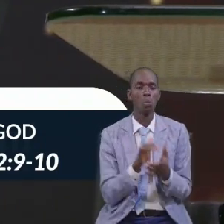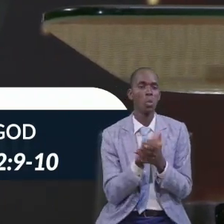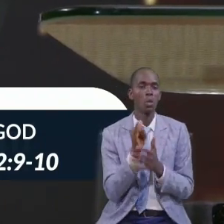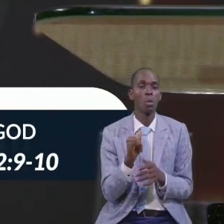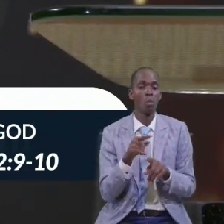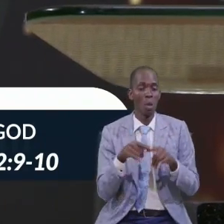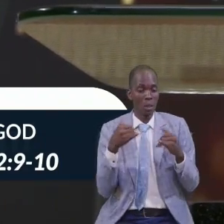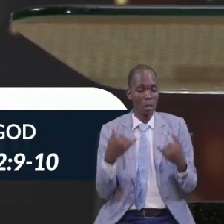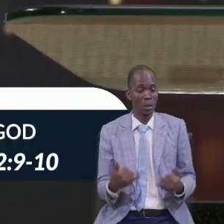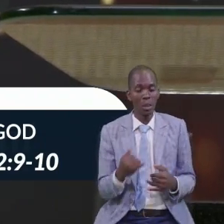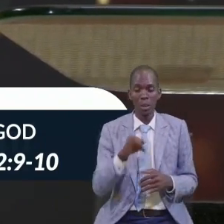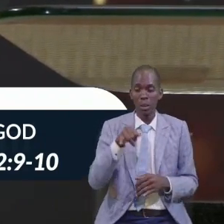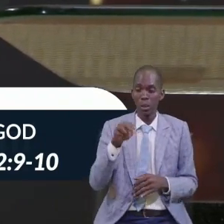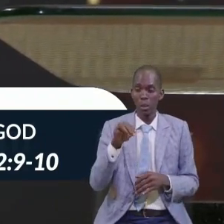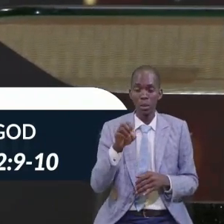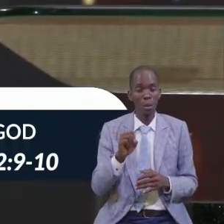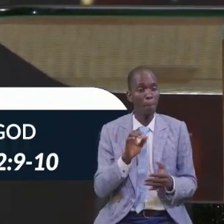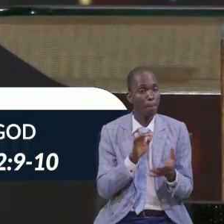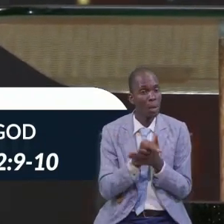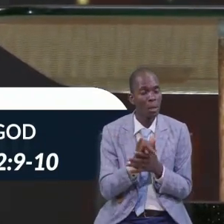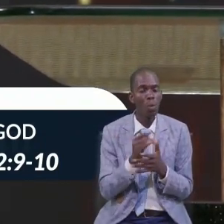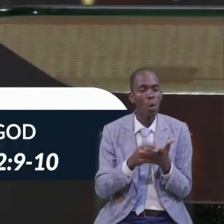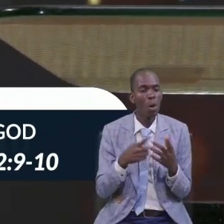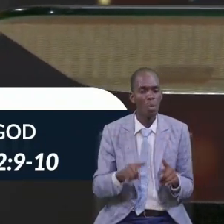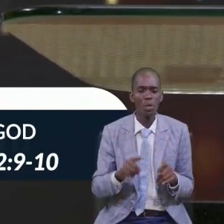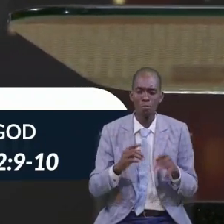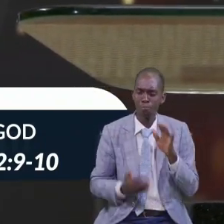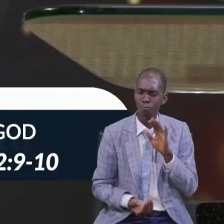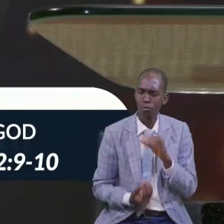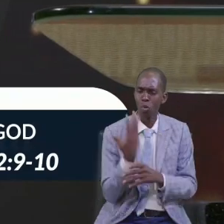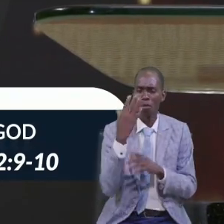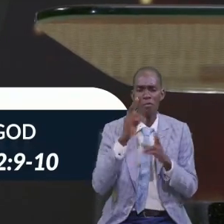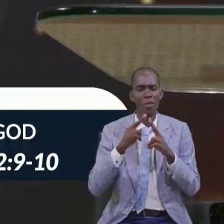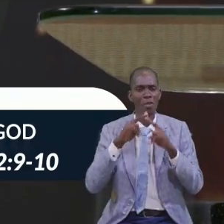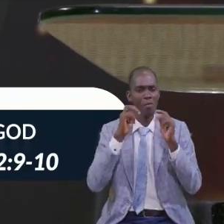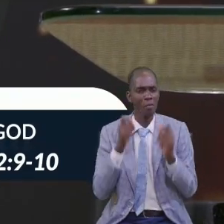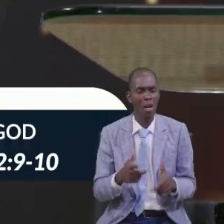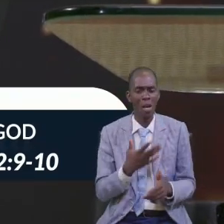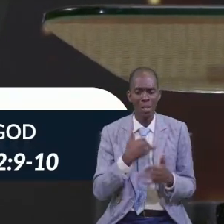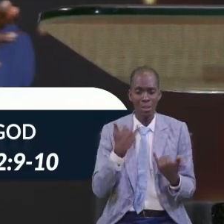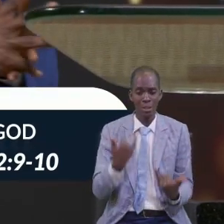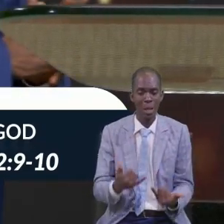as he believed, he grew quickly and even became